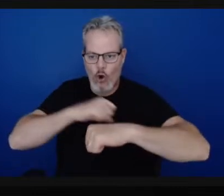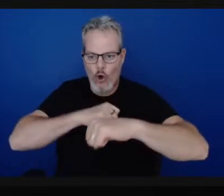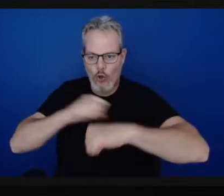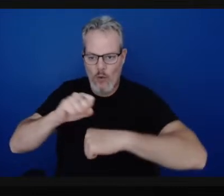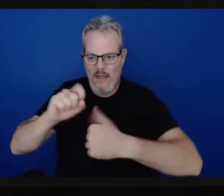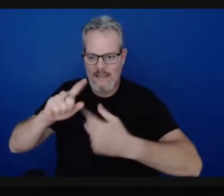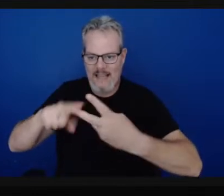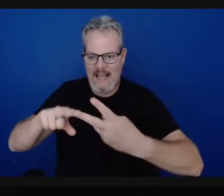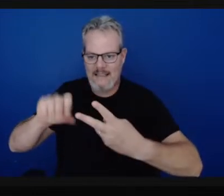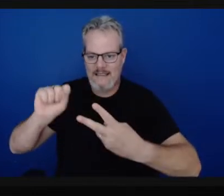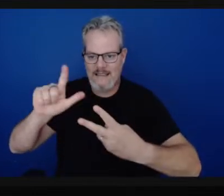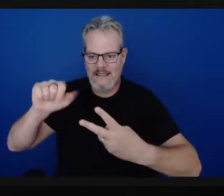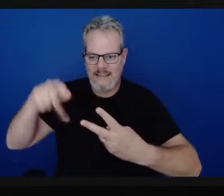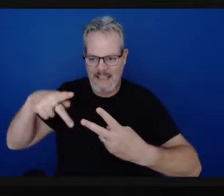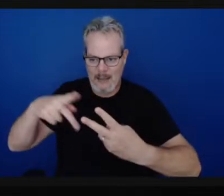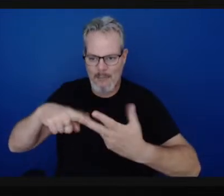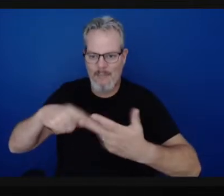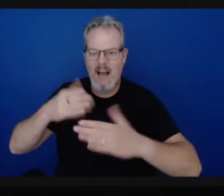that.